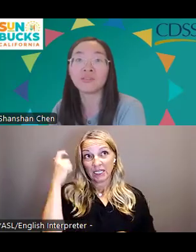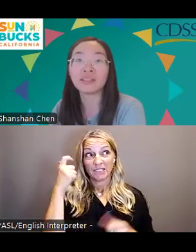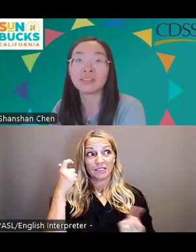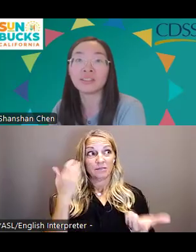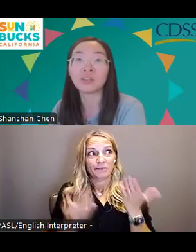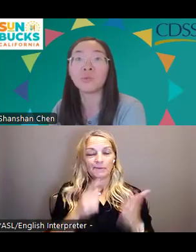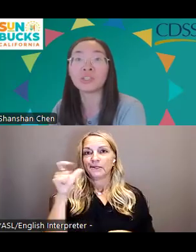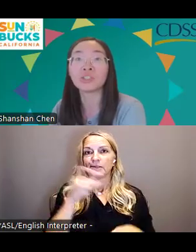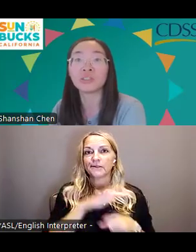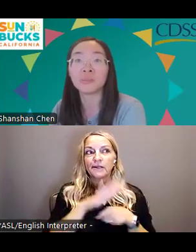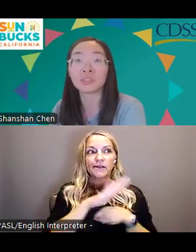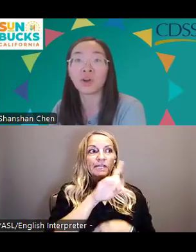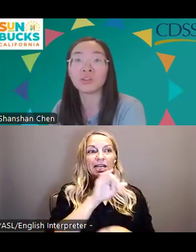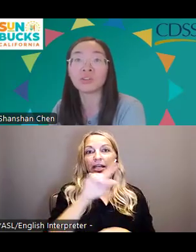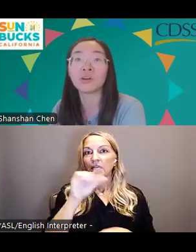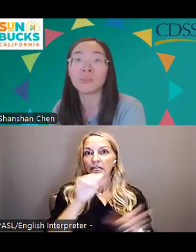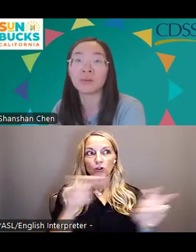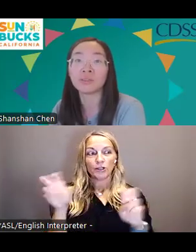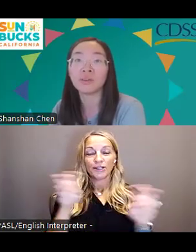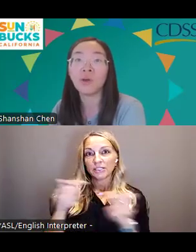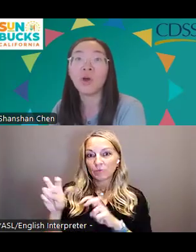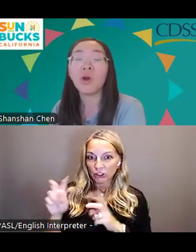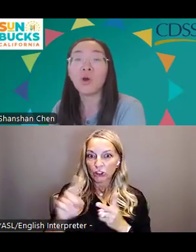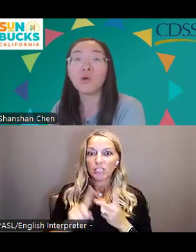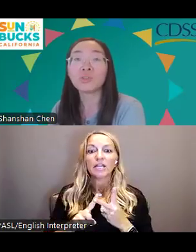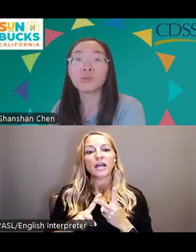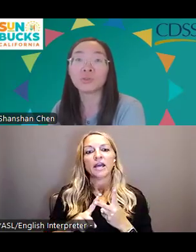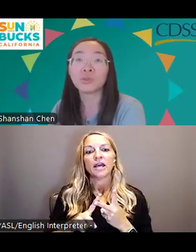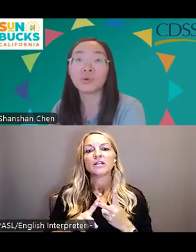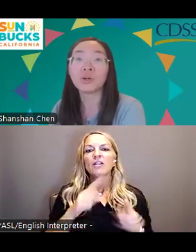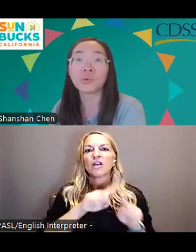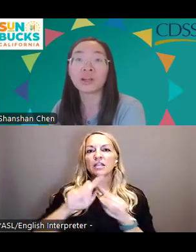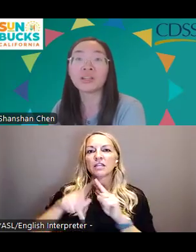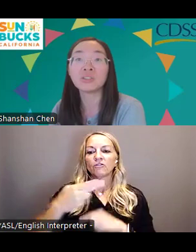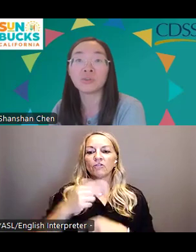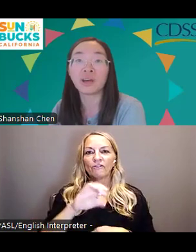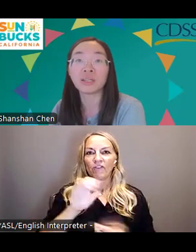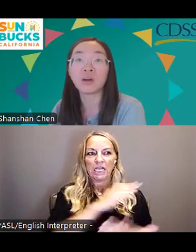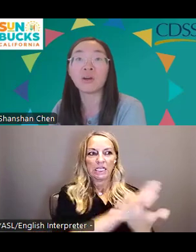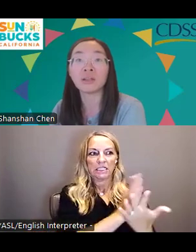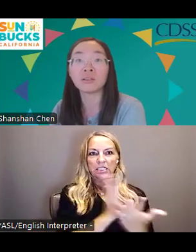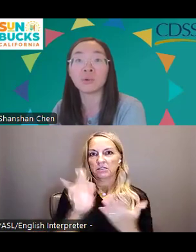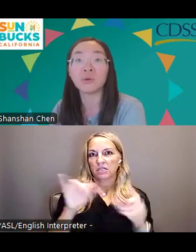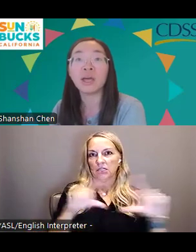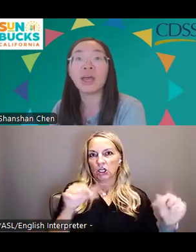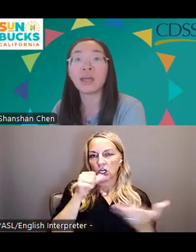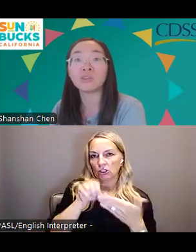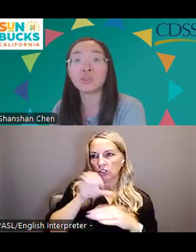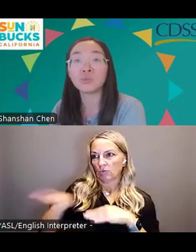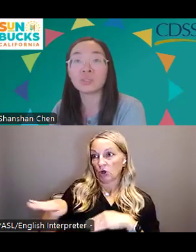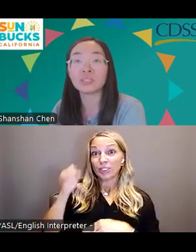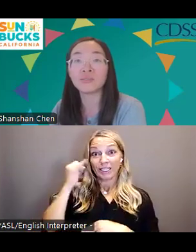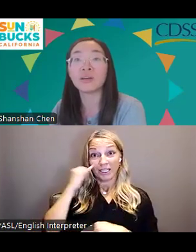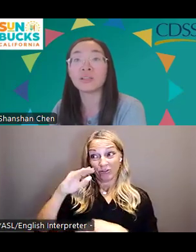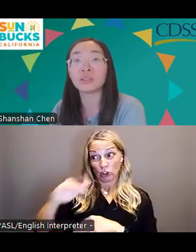transmission and the phases in which Sunbox cards are mailed. All children who are directly certified are eligible